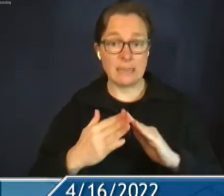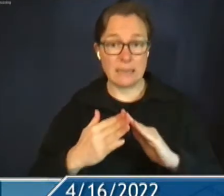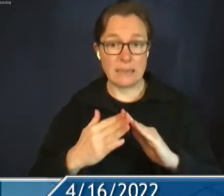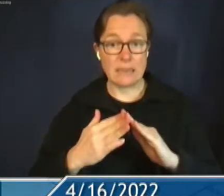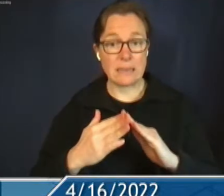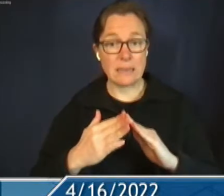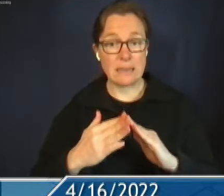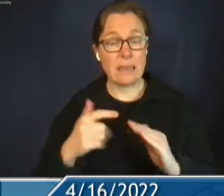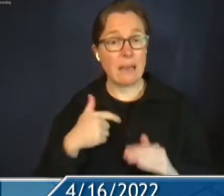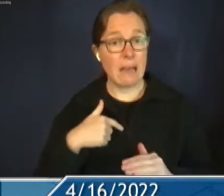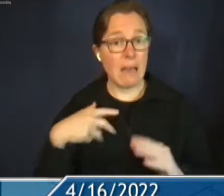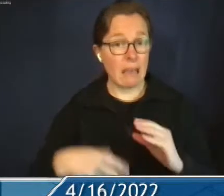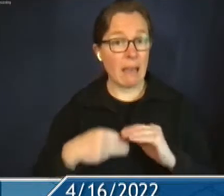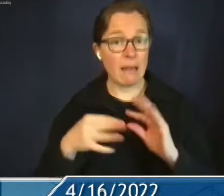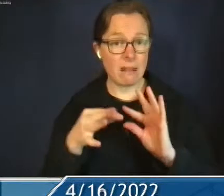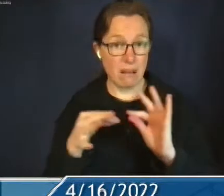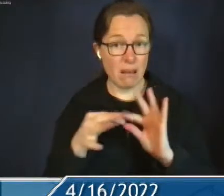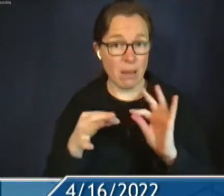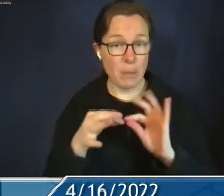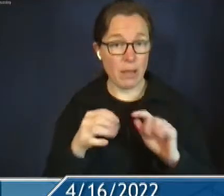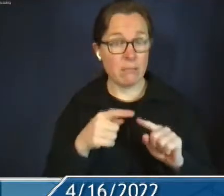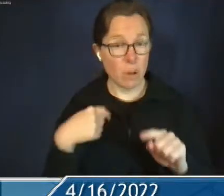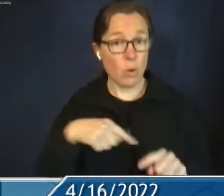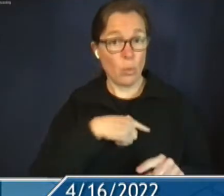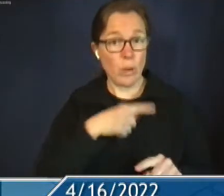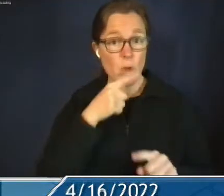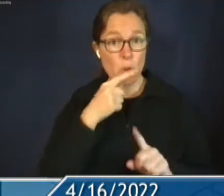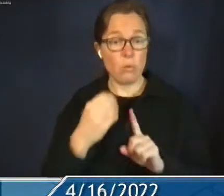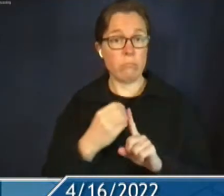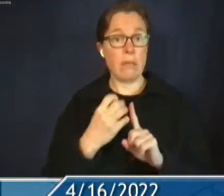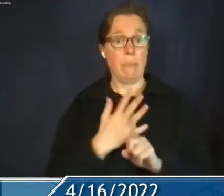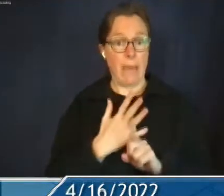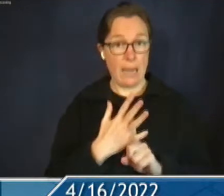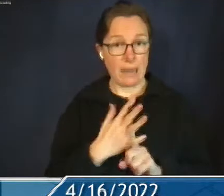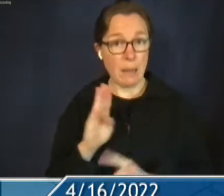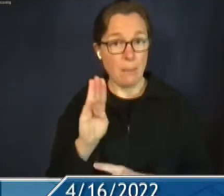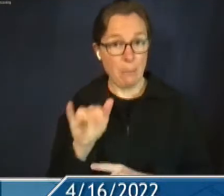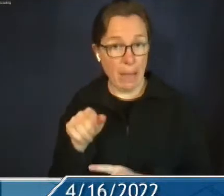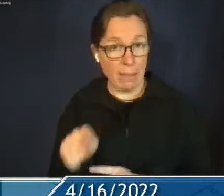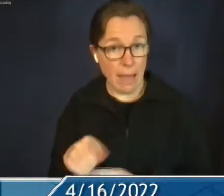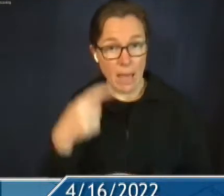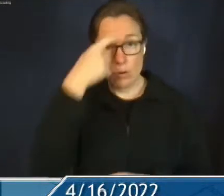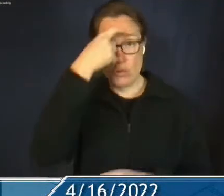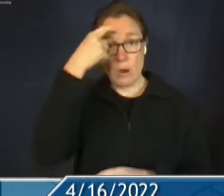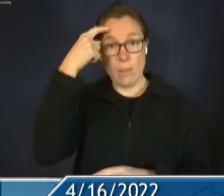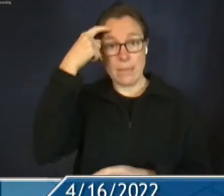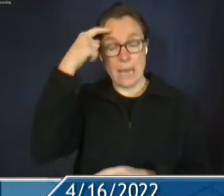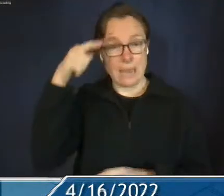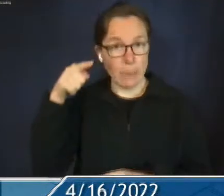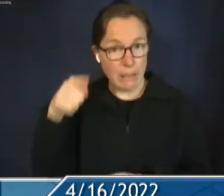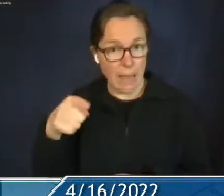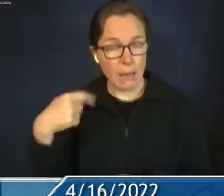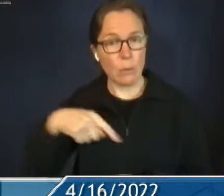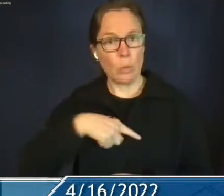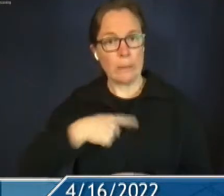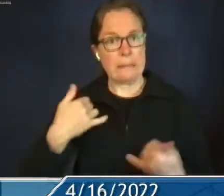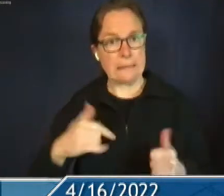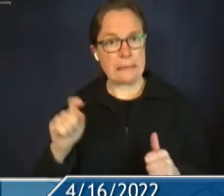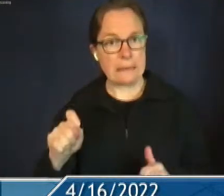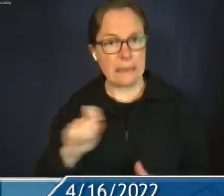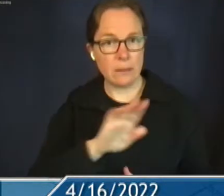say that those of us who are impacted by it, people who are traumatized by it, we still need you. We still need